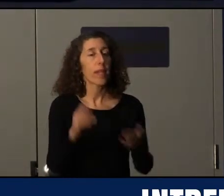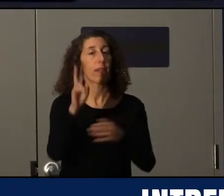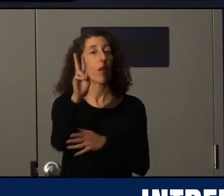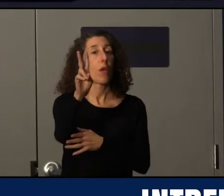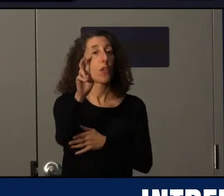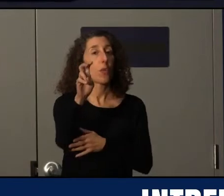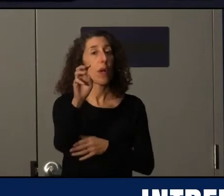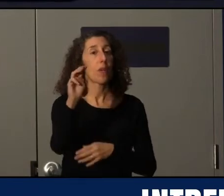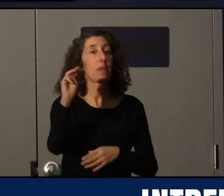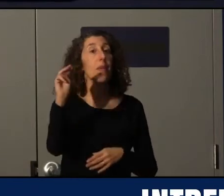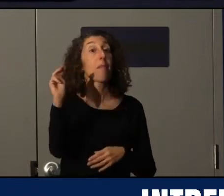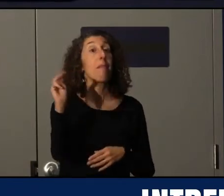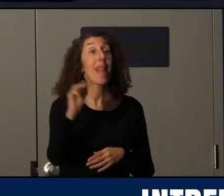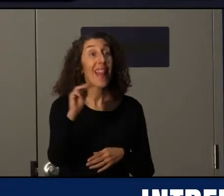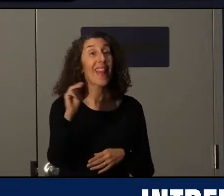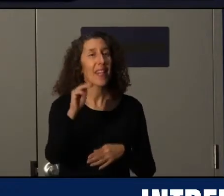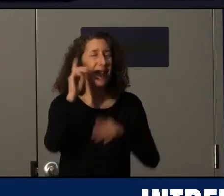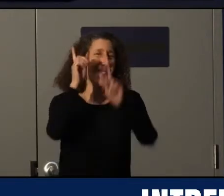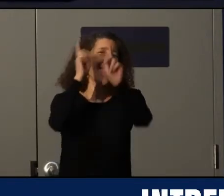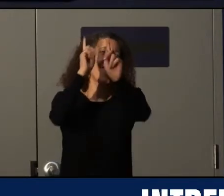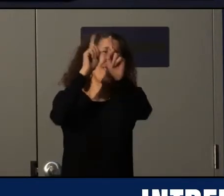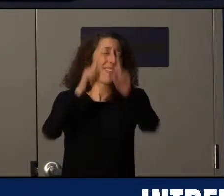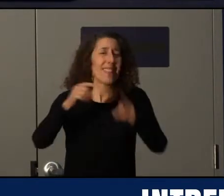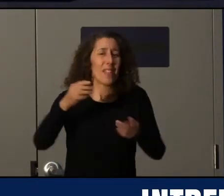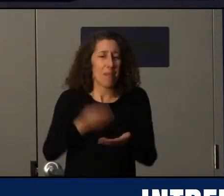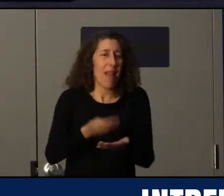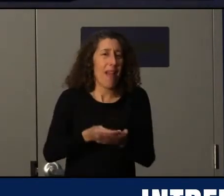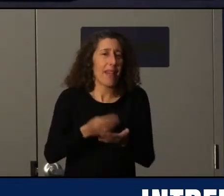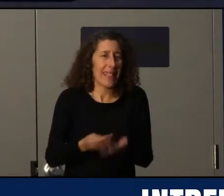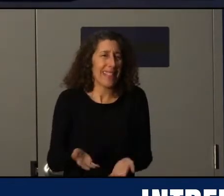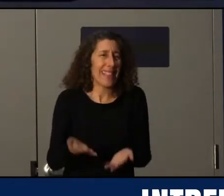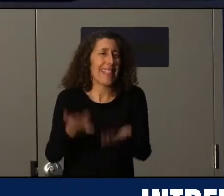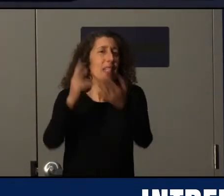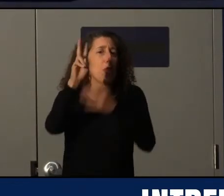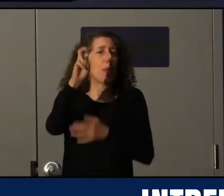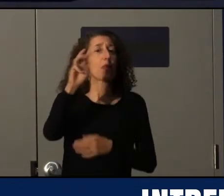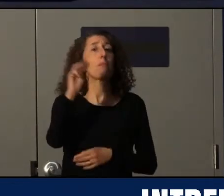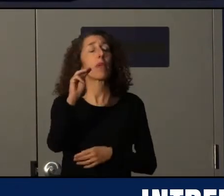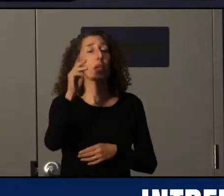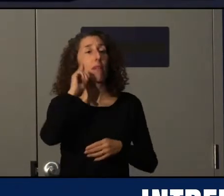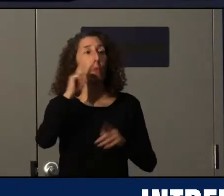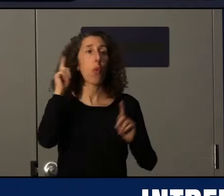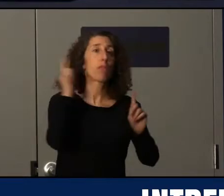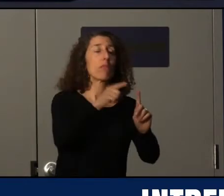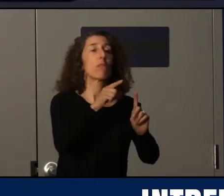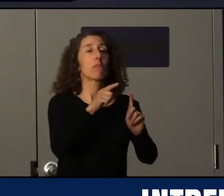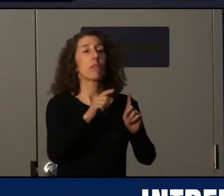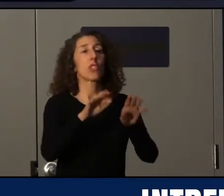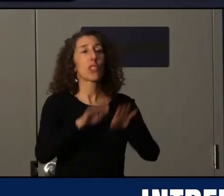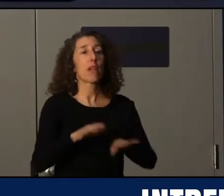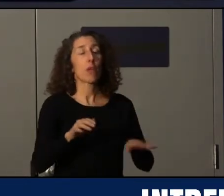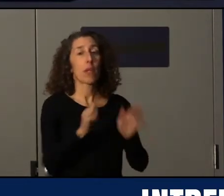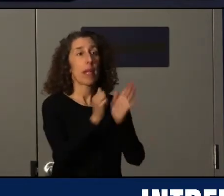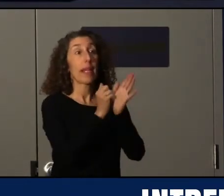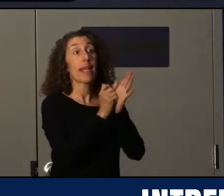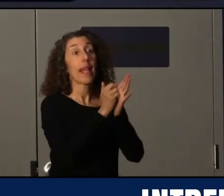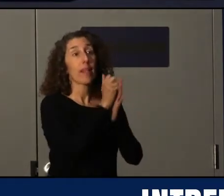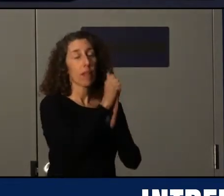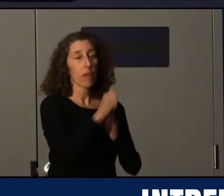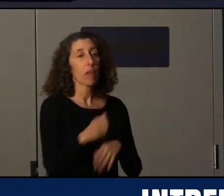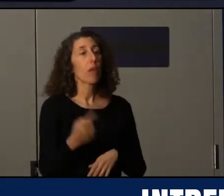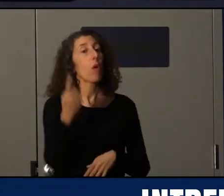cancer. My crew member Haley Arsenault is a childhood cancer survivor, and so she flew with me and has a prosthesis in her